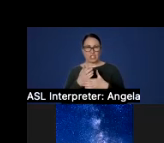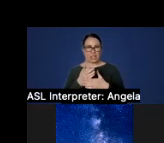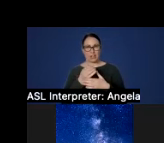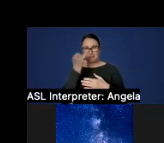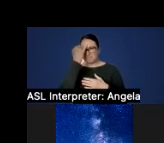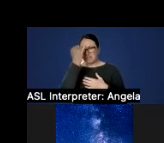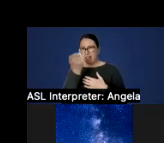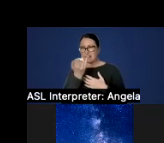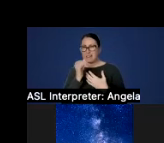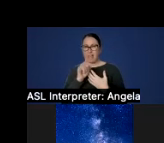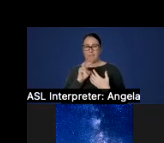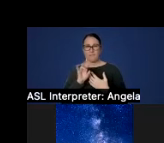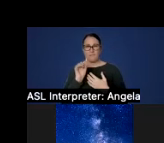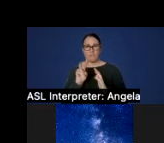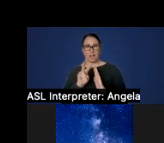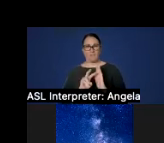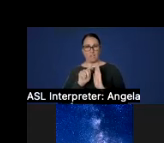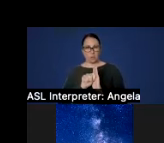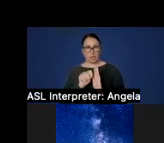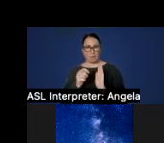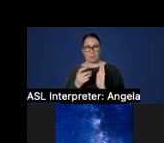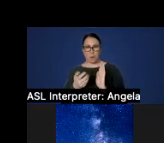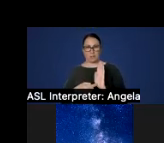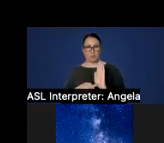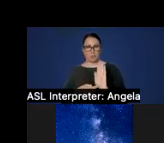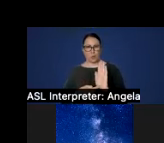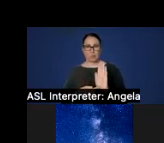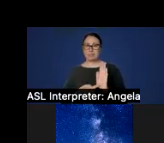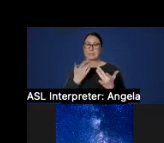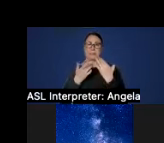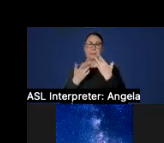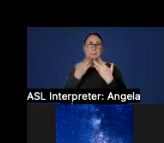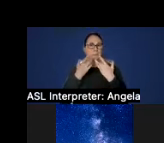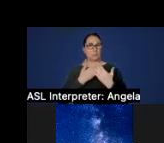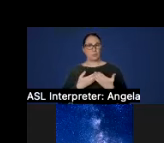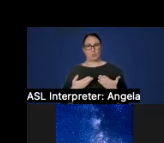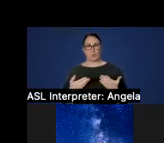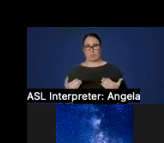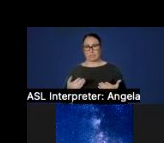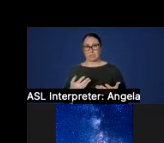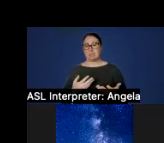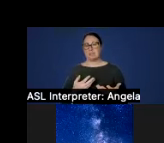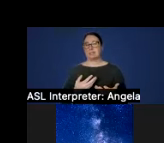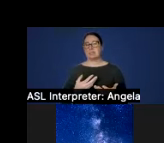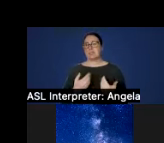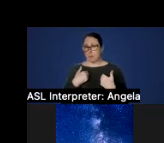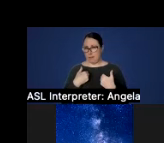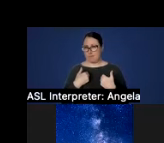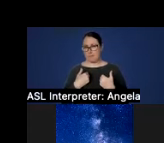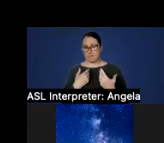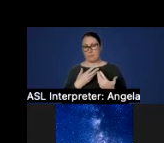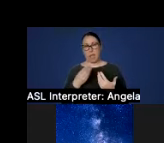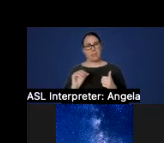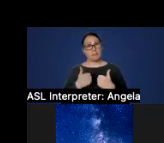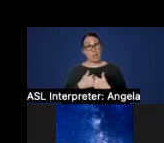that video kind of displays is the very little resources that that we have, and then the challenges